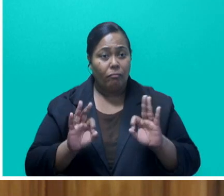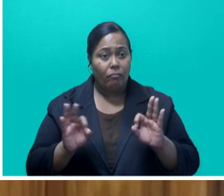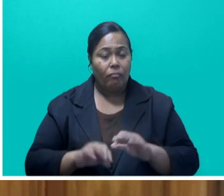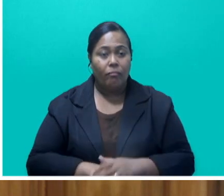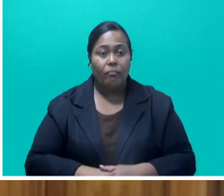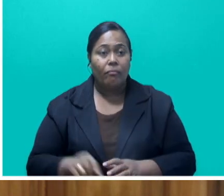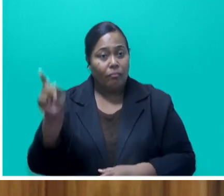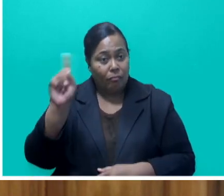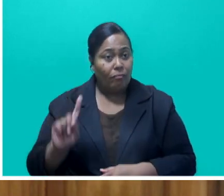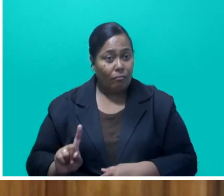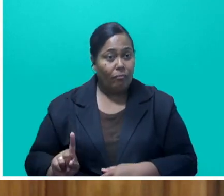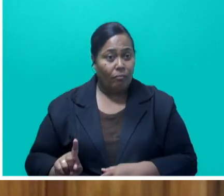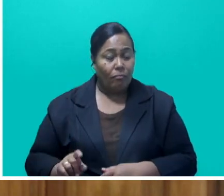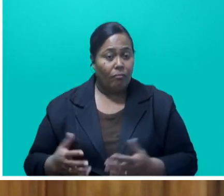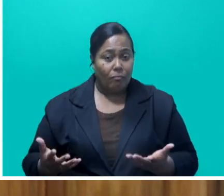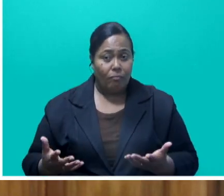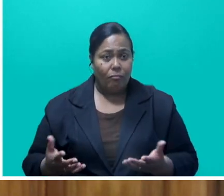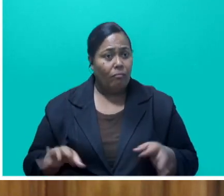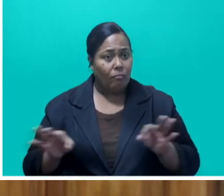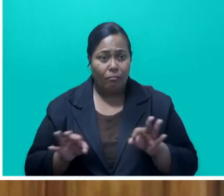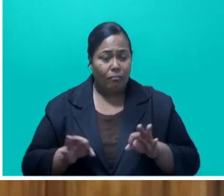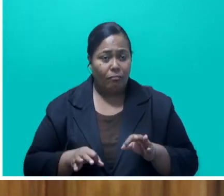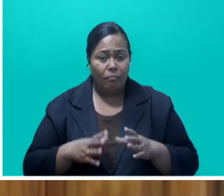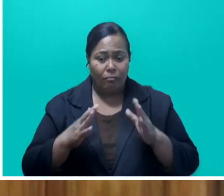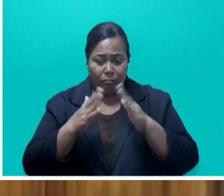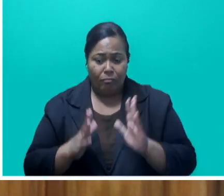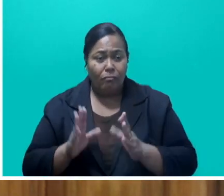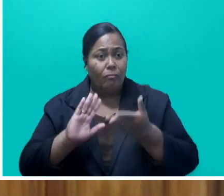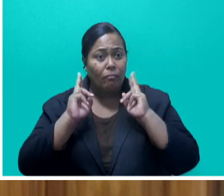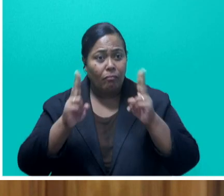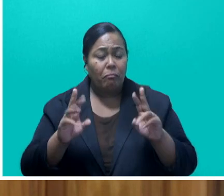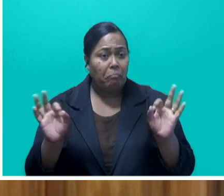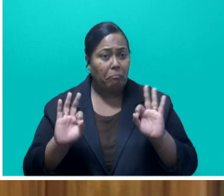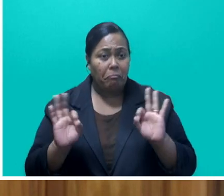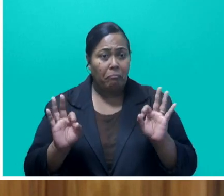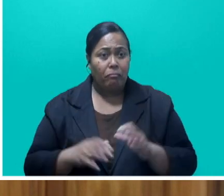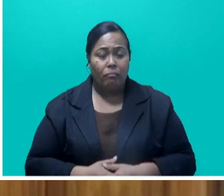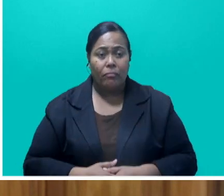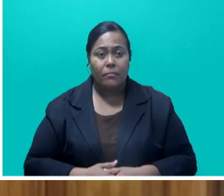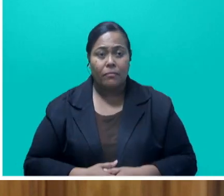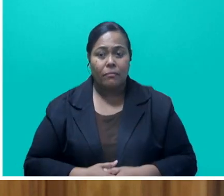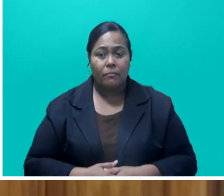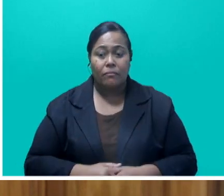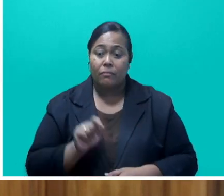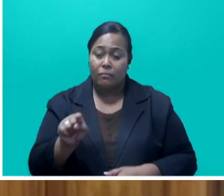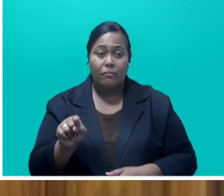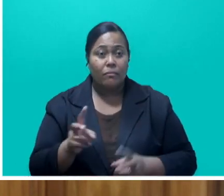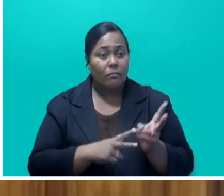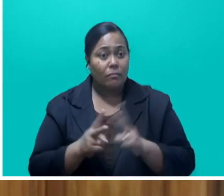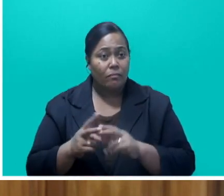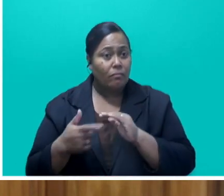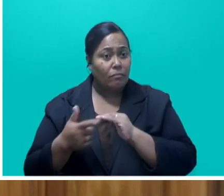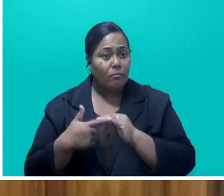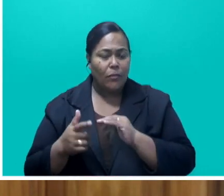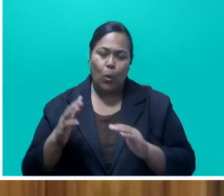to electricity and lack basic infrastructure such as community halls. In my view, the living standards of our rural people have fallen to basic